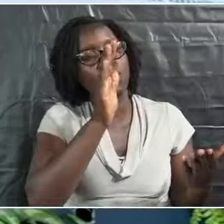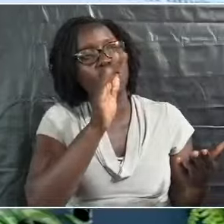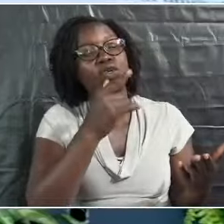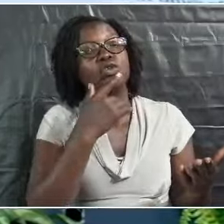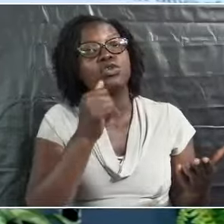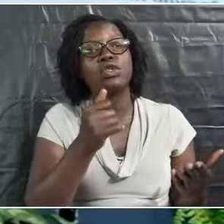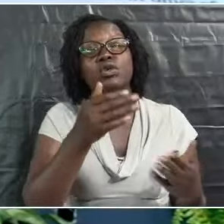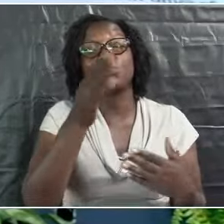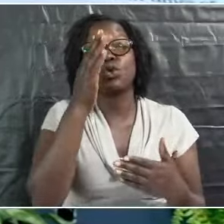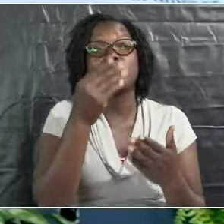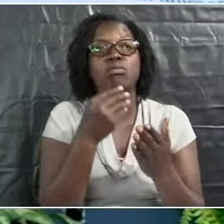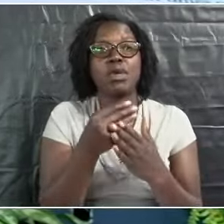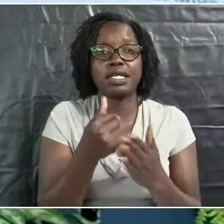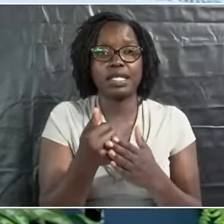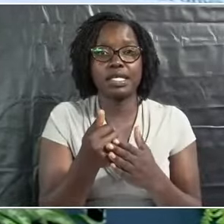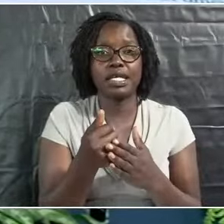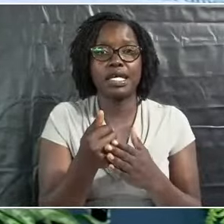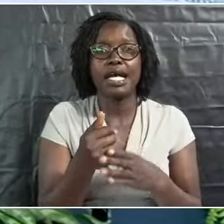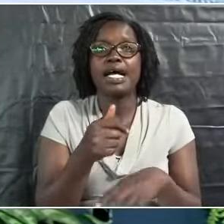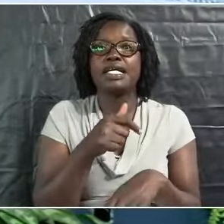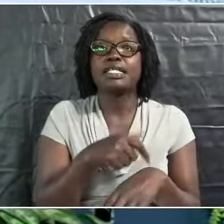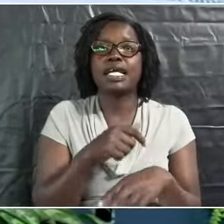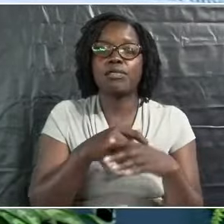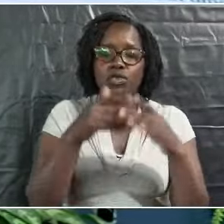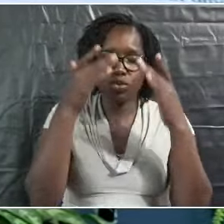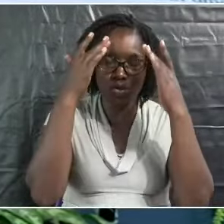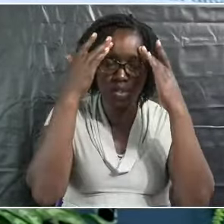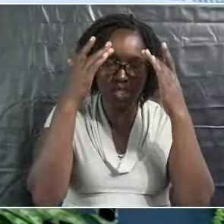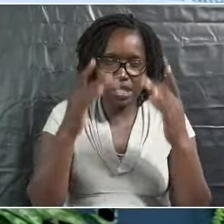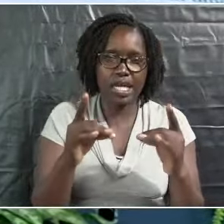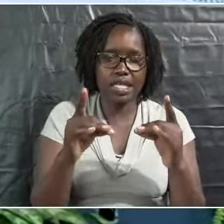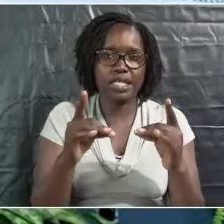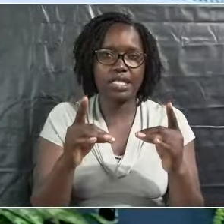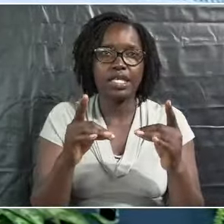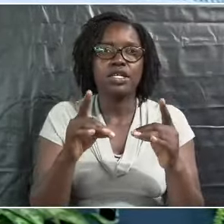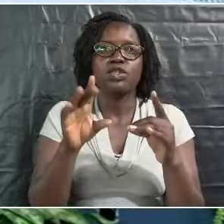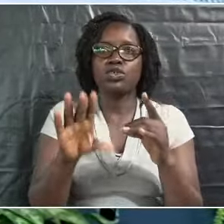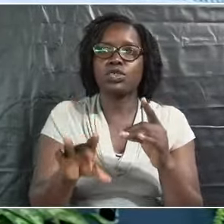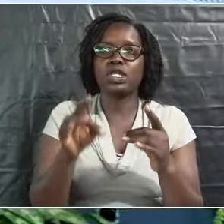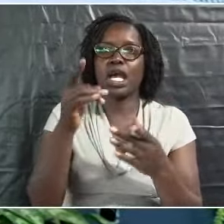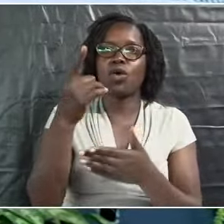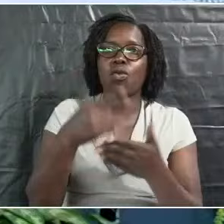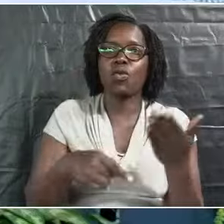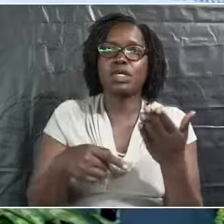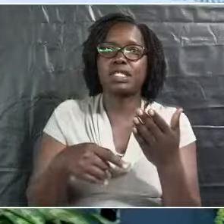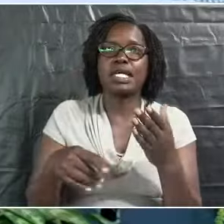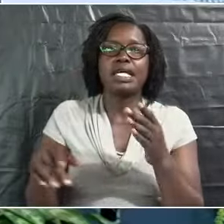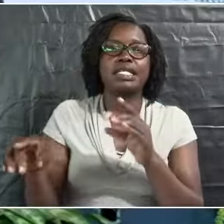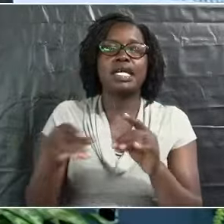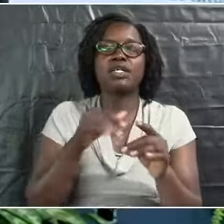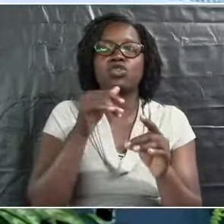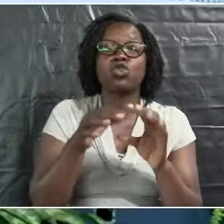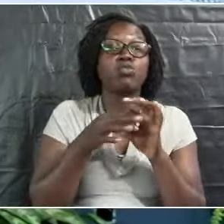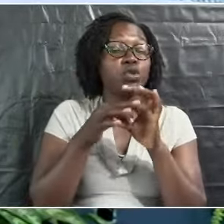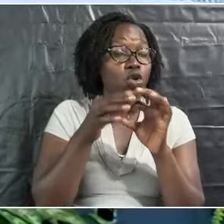money. Now, when you decide to take what does not belong to